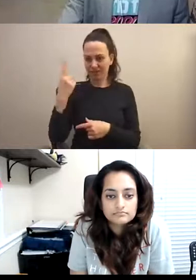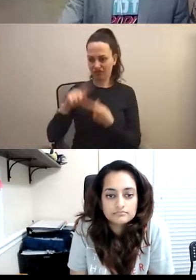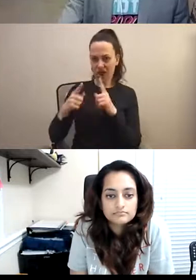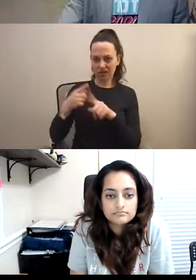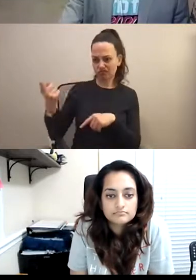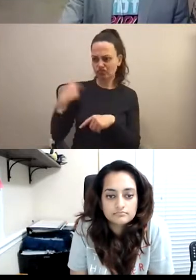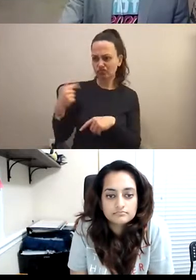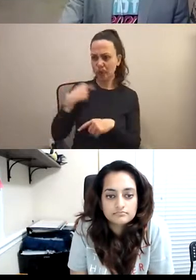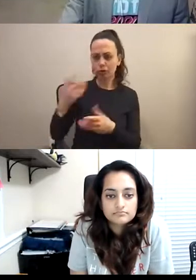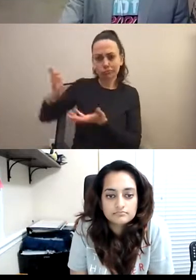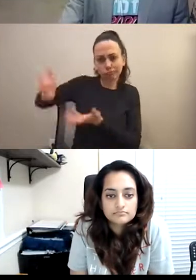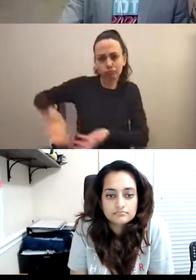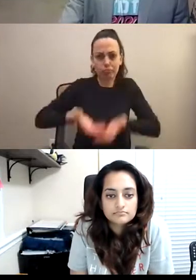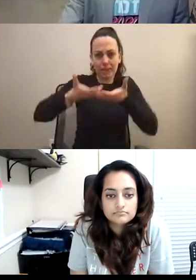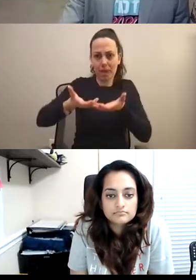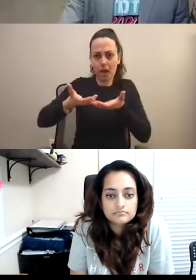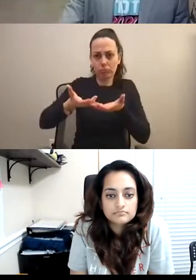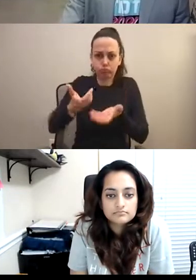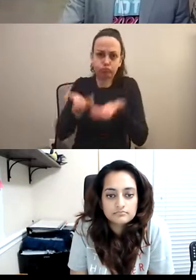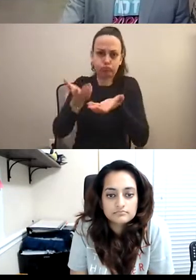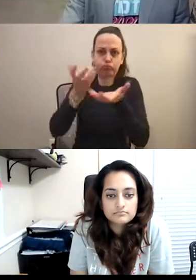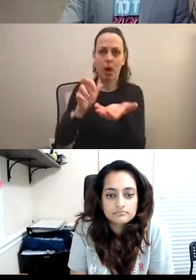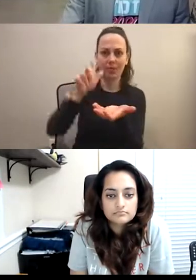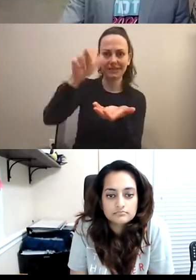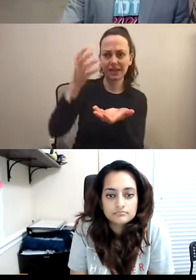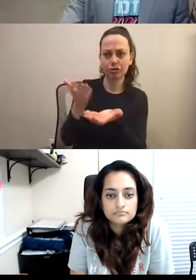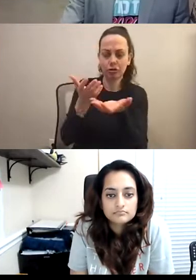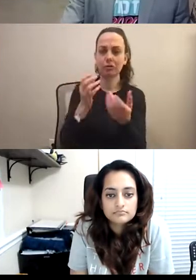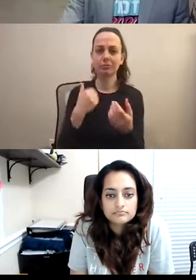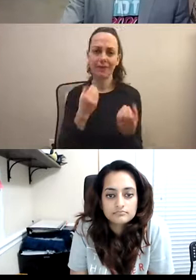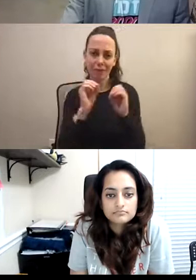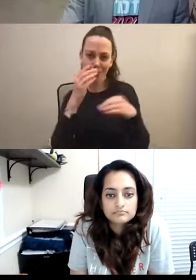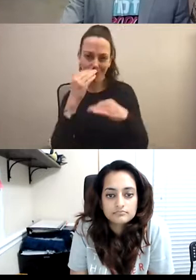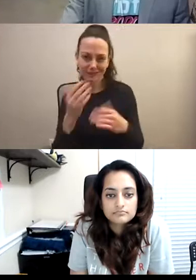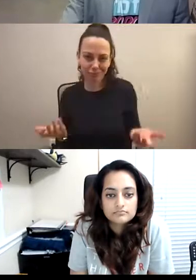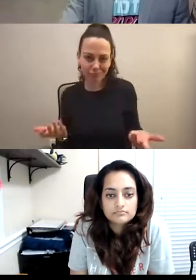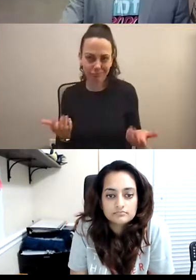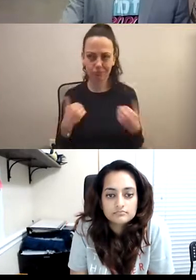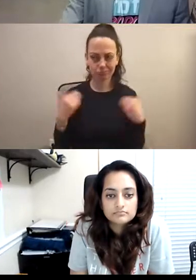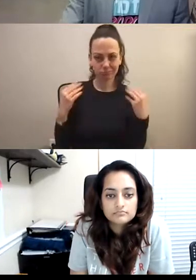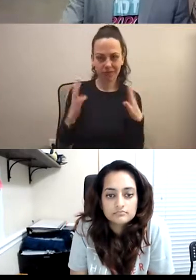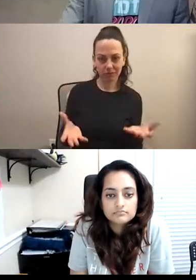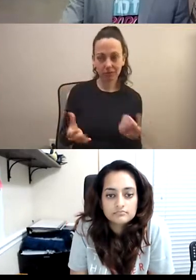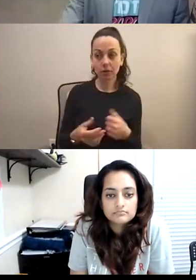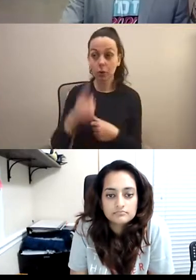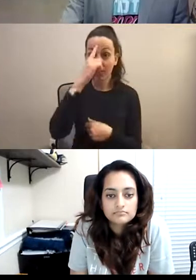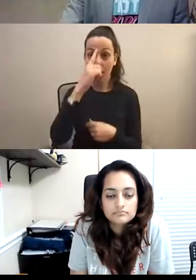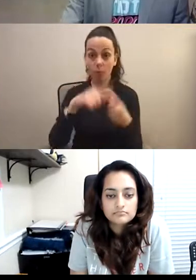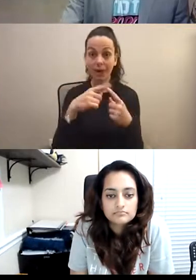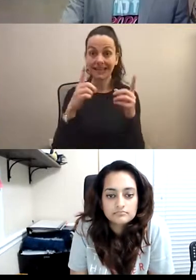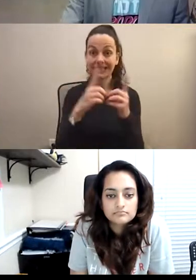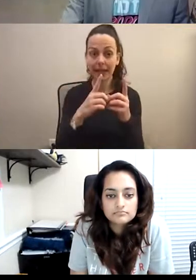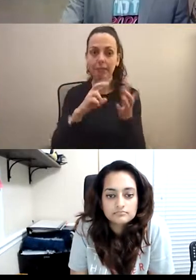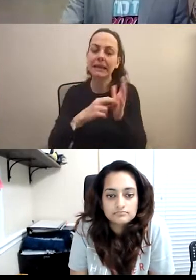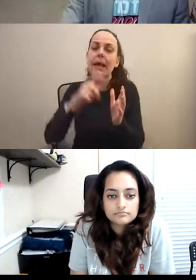the stairs, and there would be no limitations to anything. So I thought to myself, well, when I'm dating, that means I have to date an